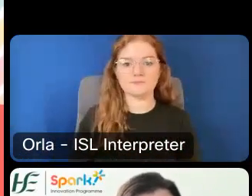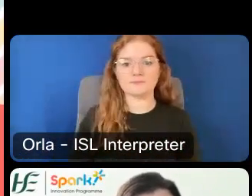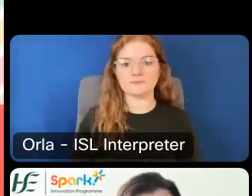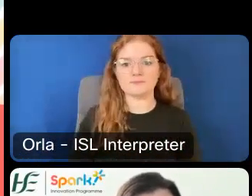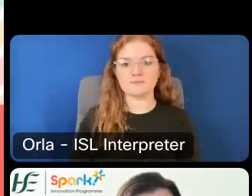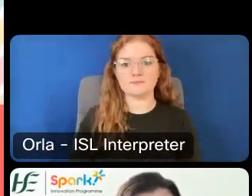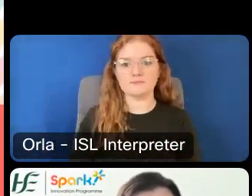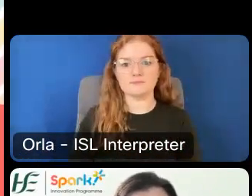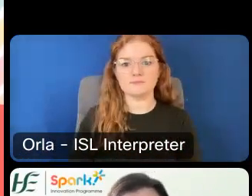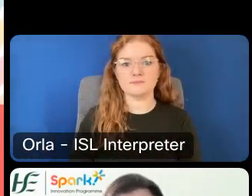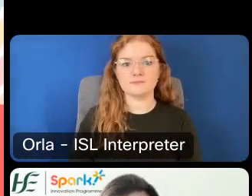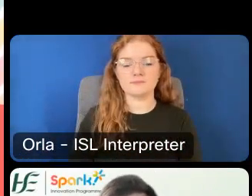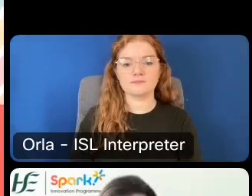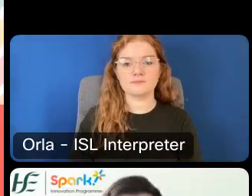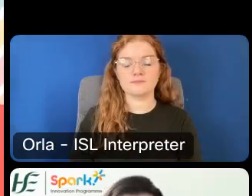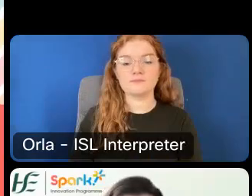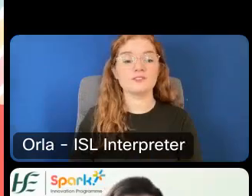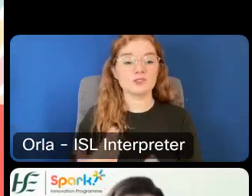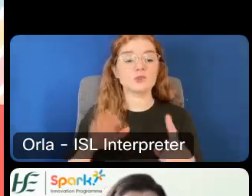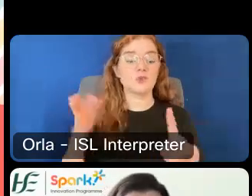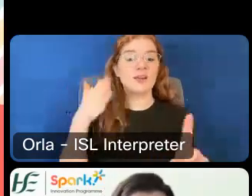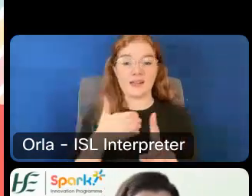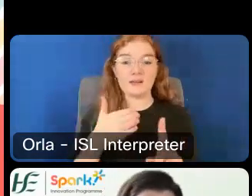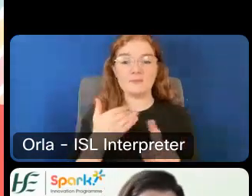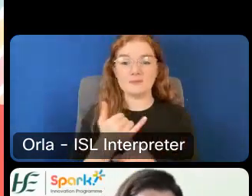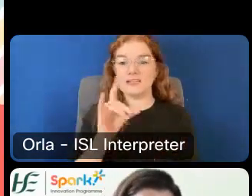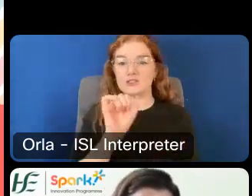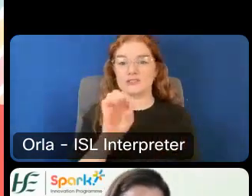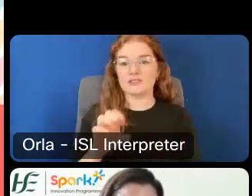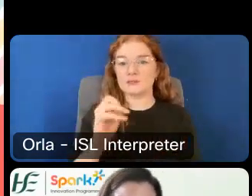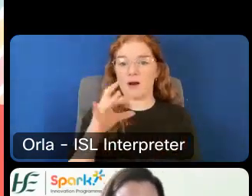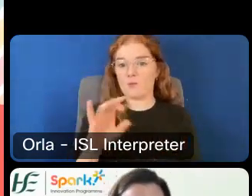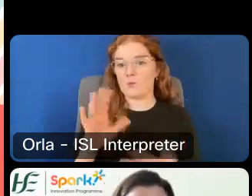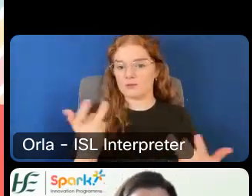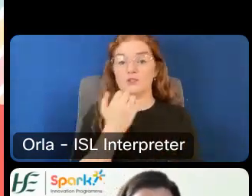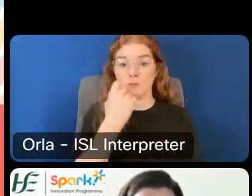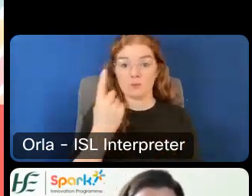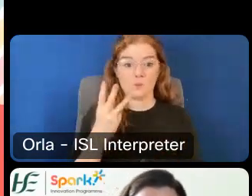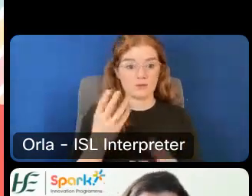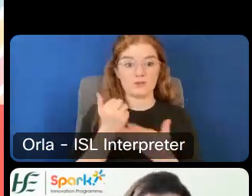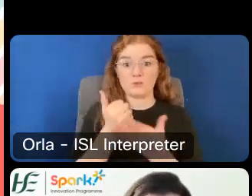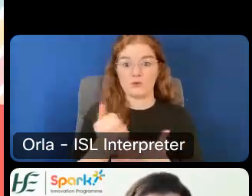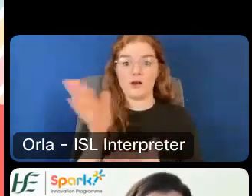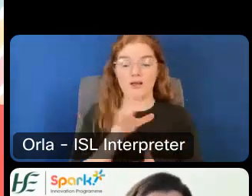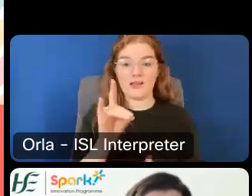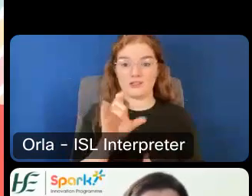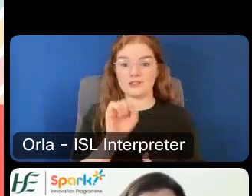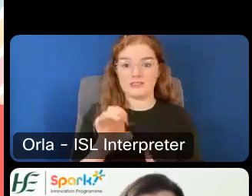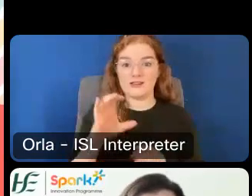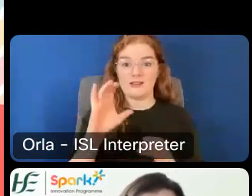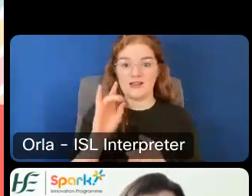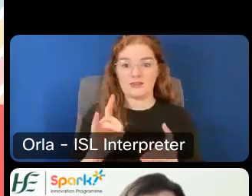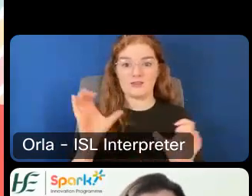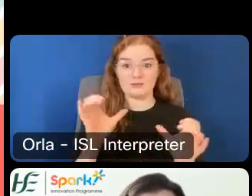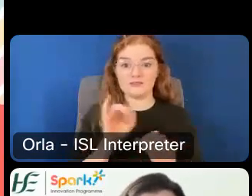Next slide, thanks. So our objectives within HSE Spark are, number one, to support HSE healthcare staff to